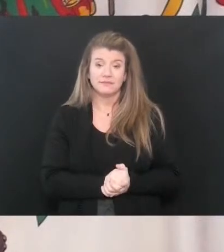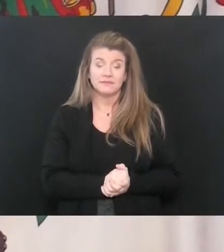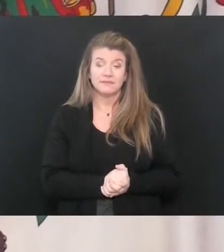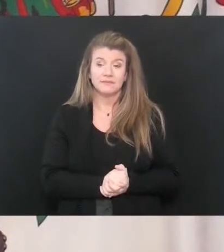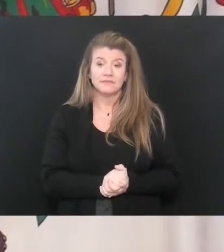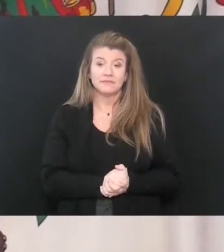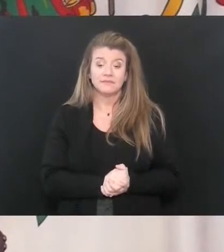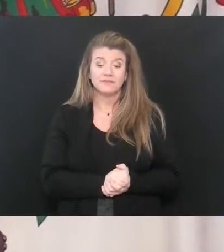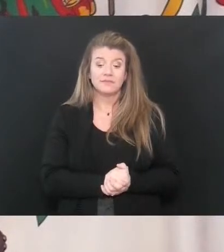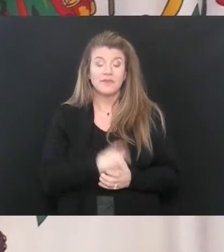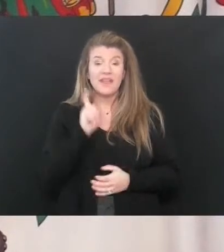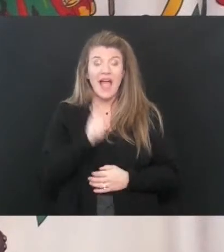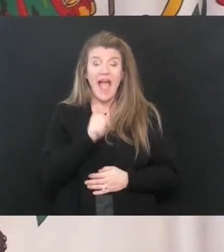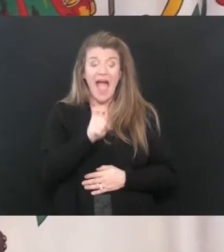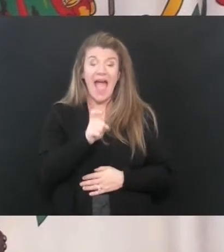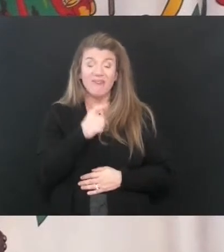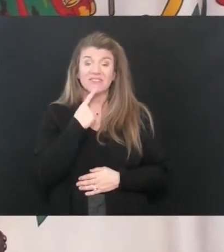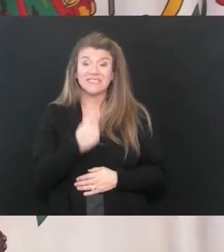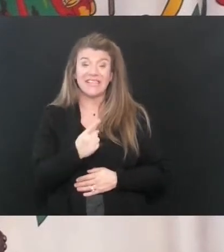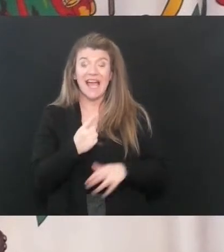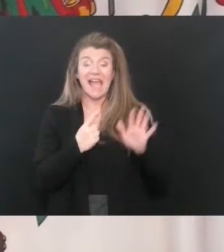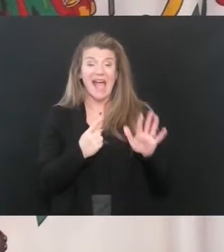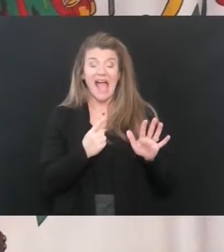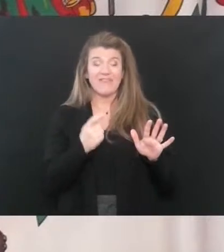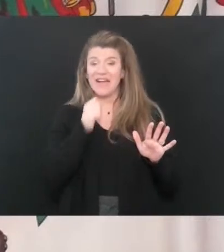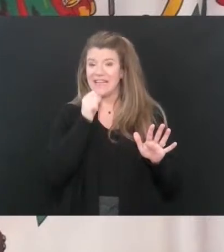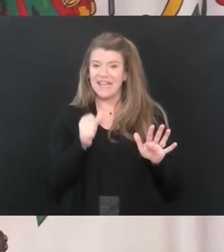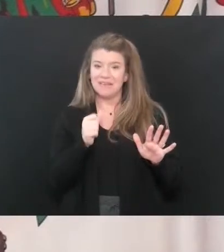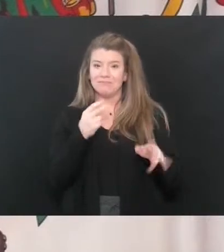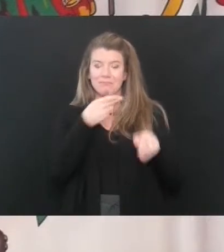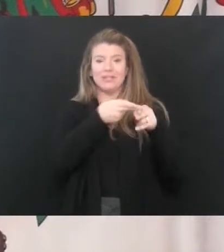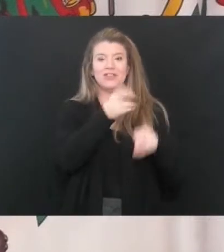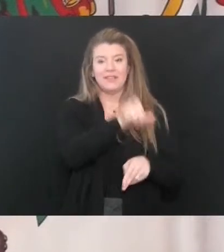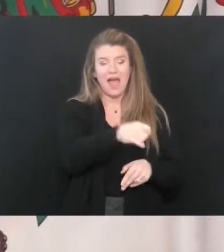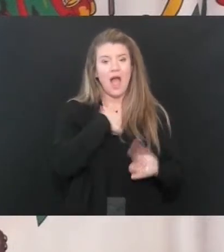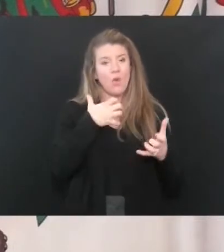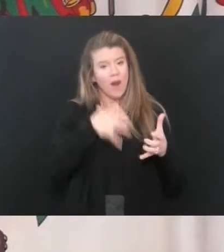I've got to say this. I'd be remiss if I didn't say this, that,